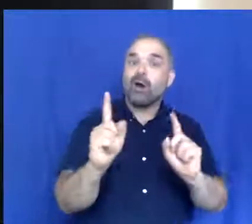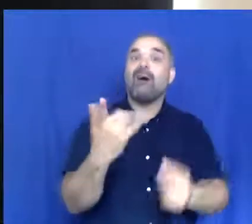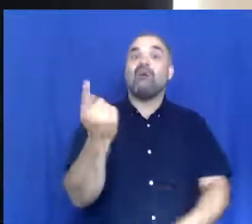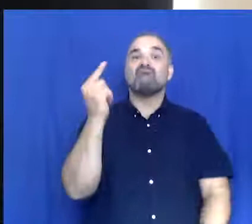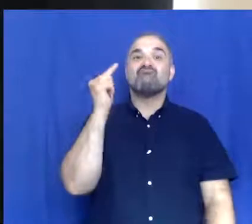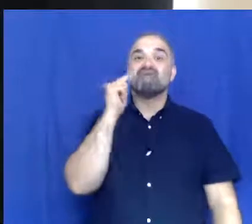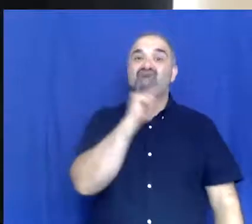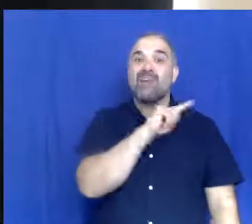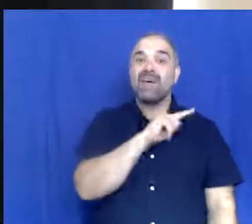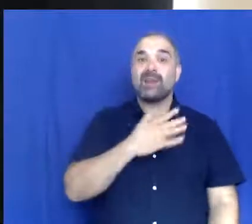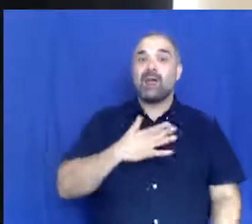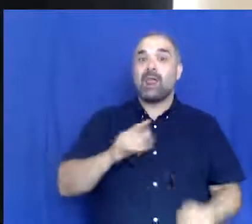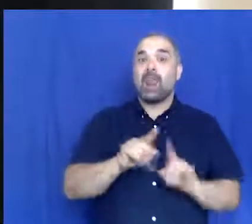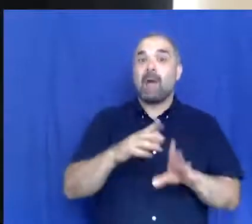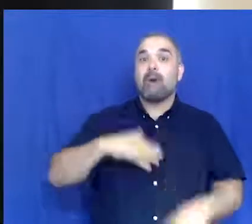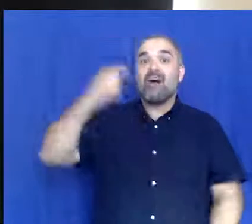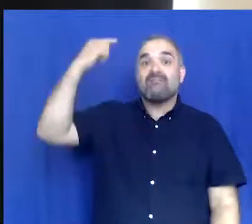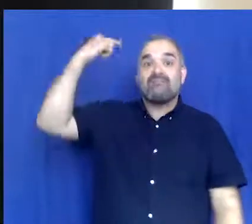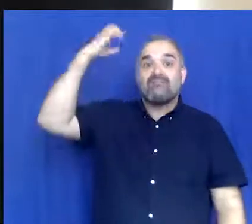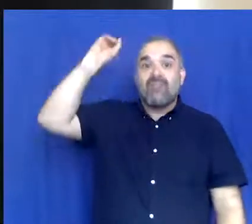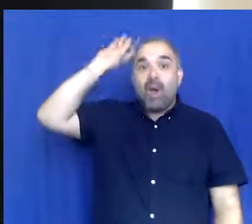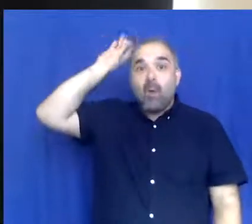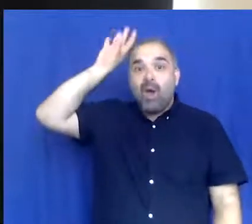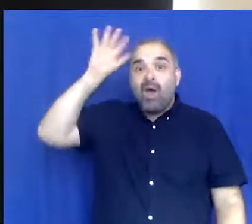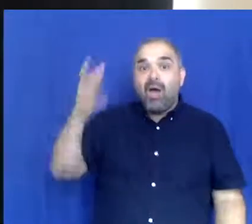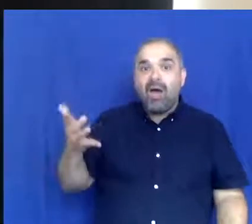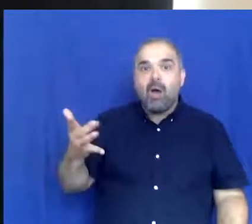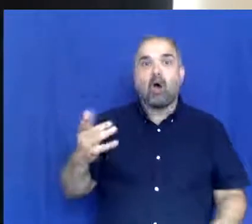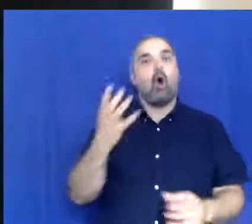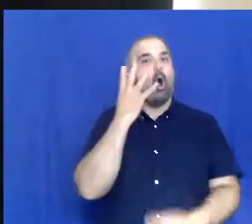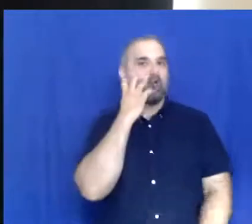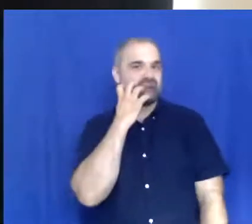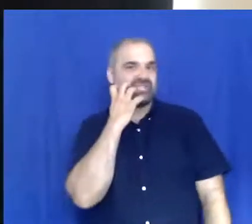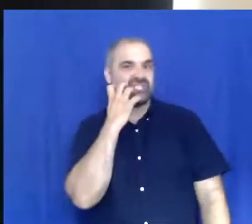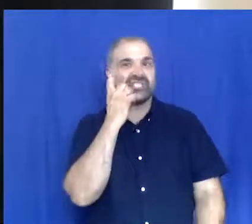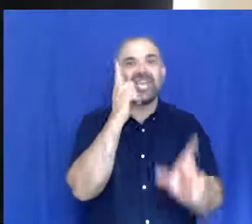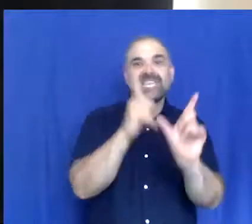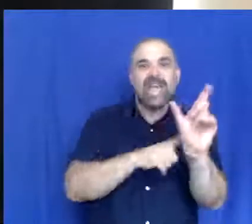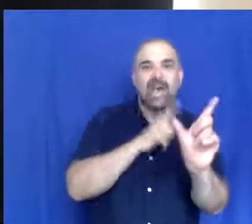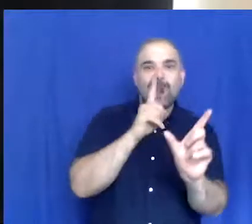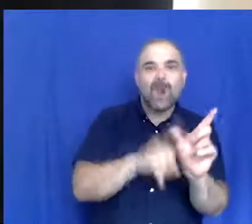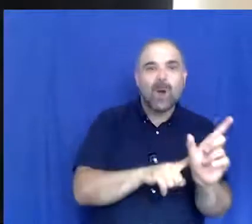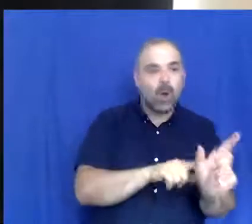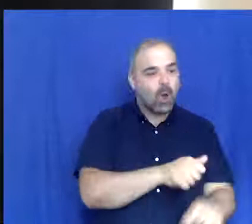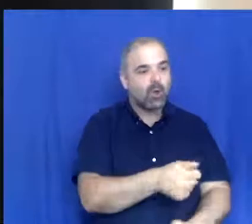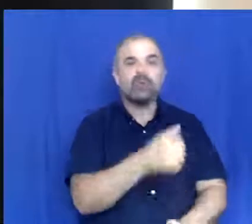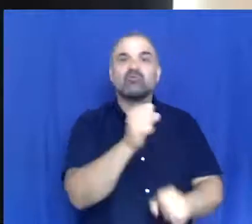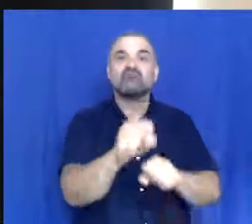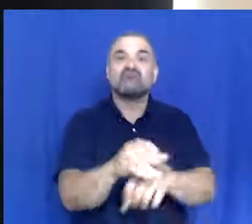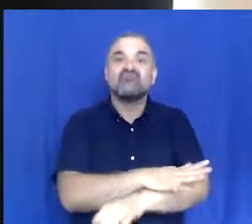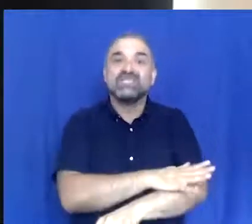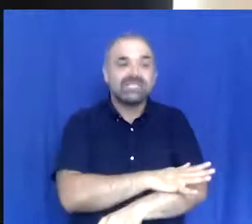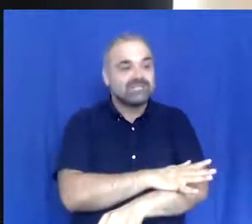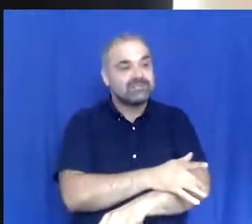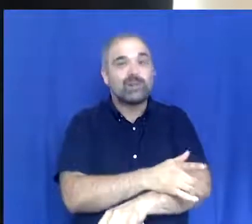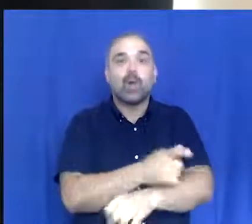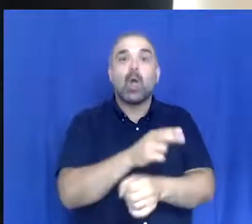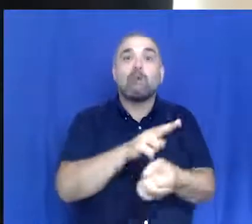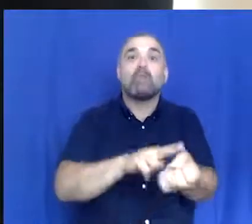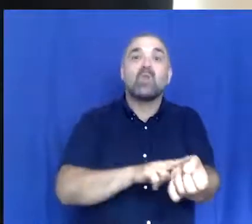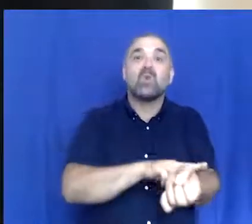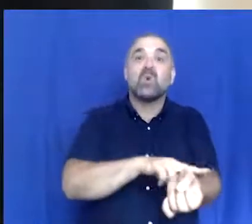We have red, just like my flowers, orange, yellow,